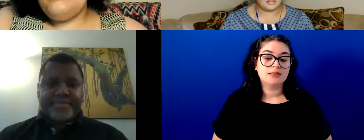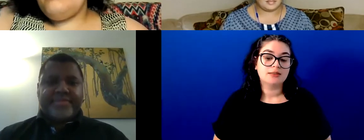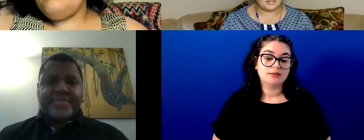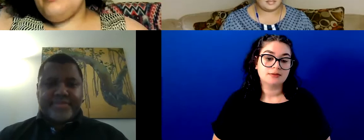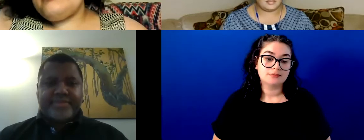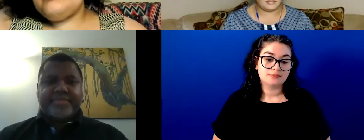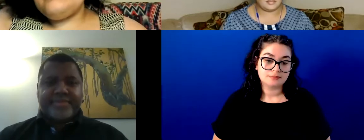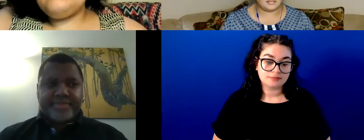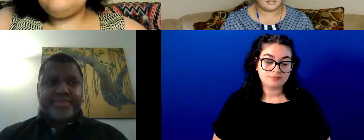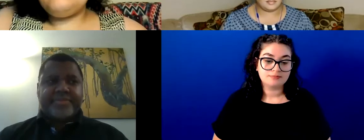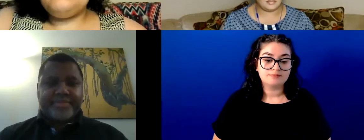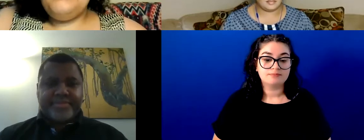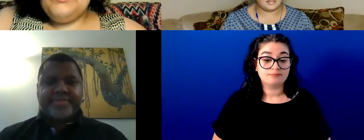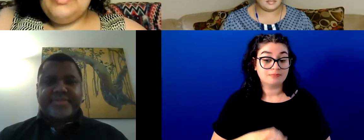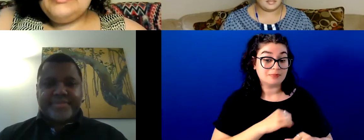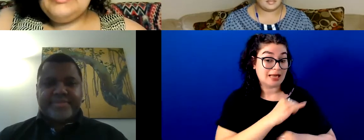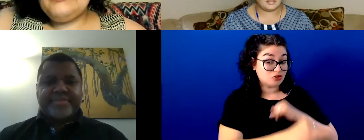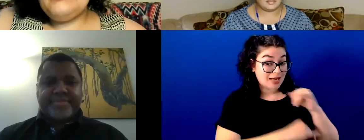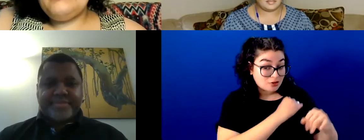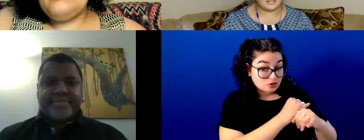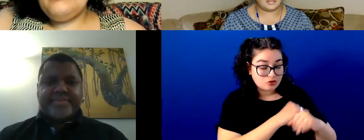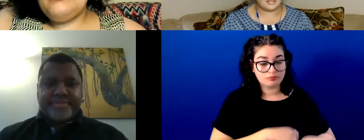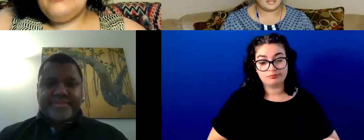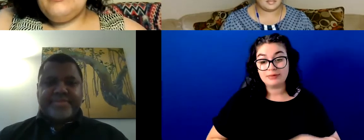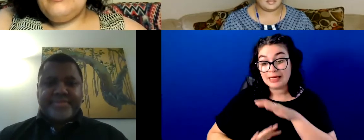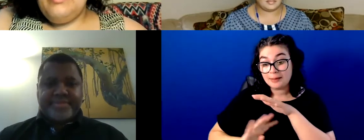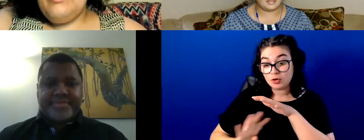for international, immigration,